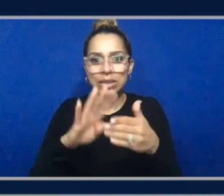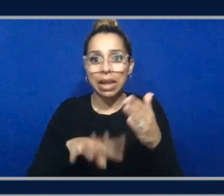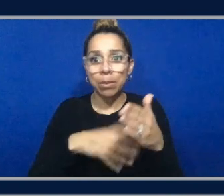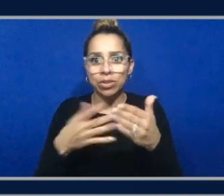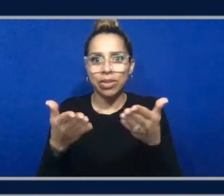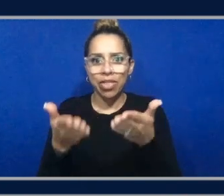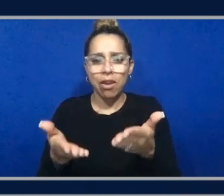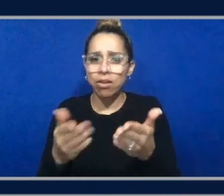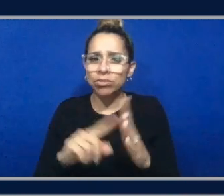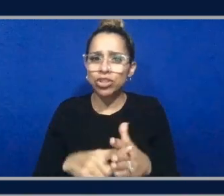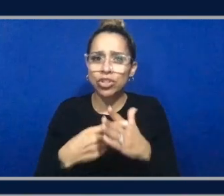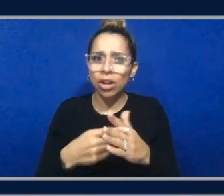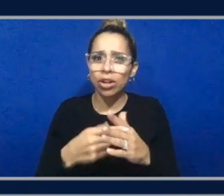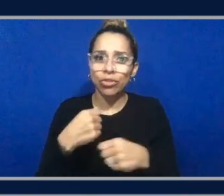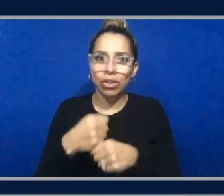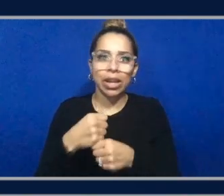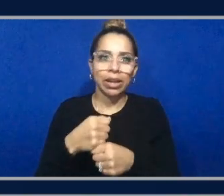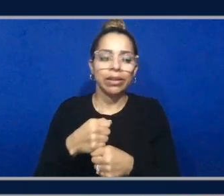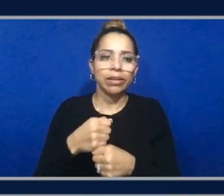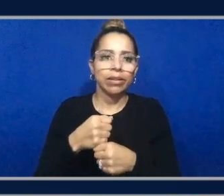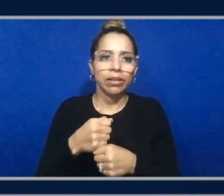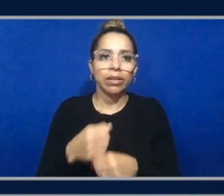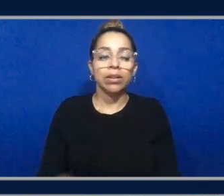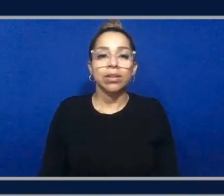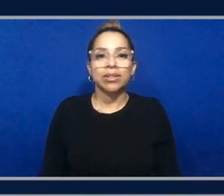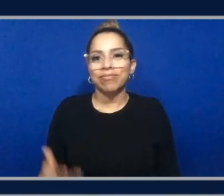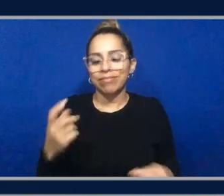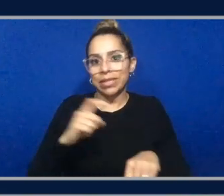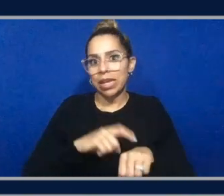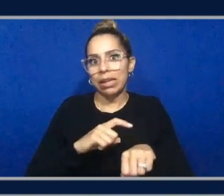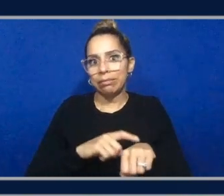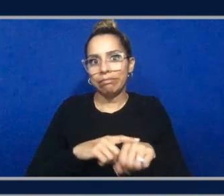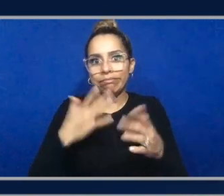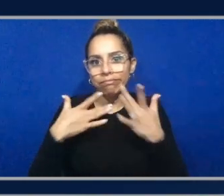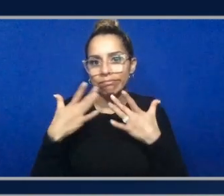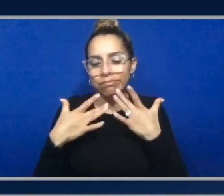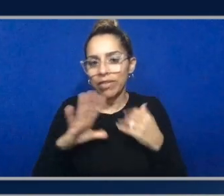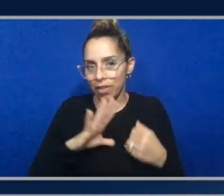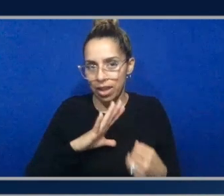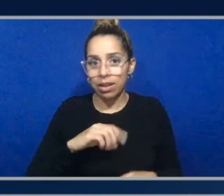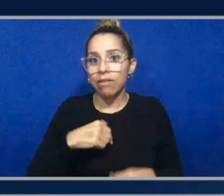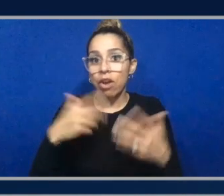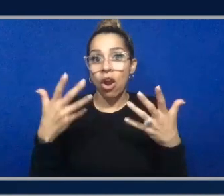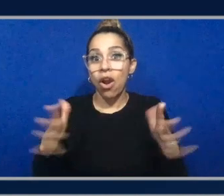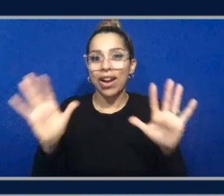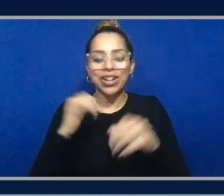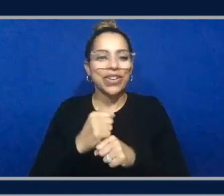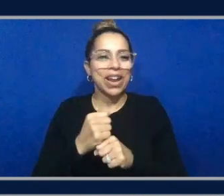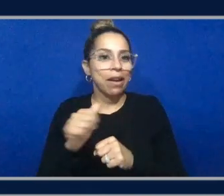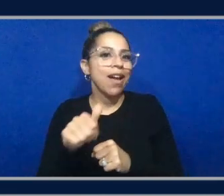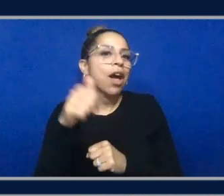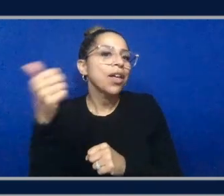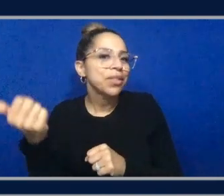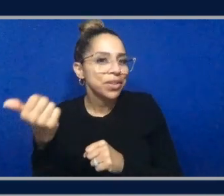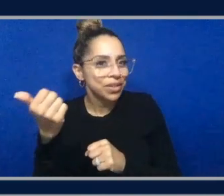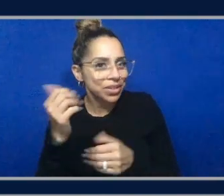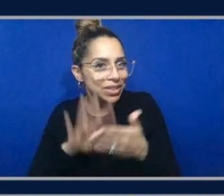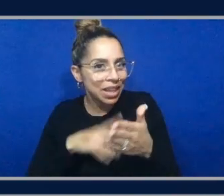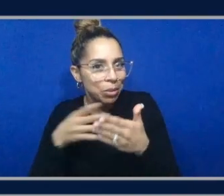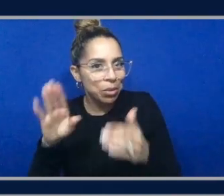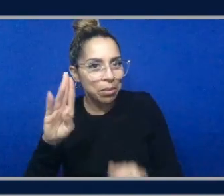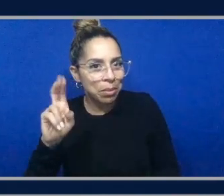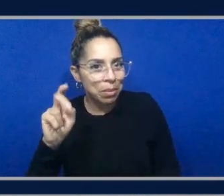start creating it. So since we are short on time, what I have done is I've already created multiple buckets. You can see. Wow. I have multiple buckets.